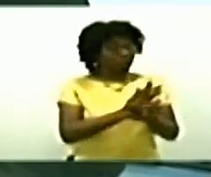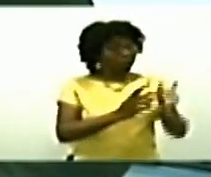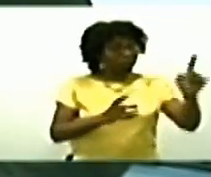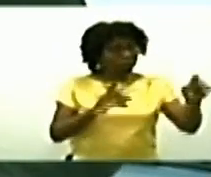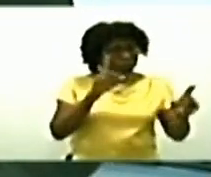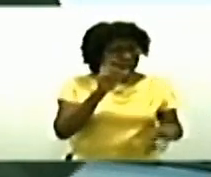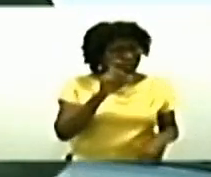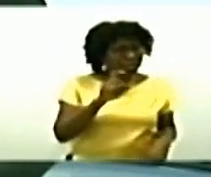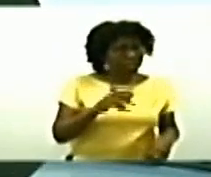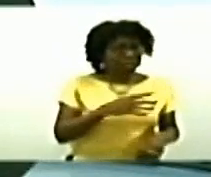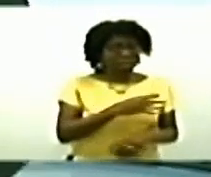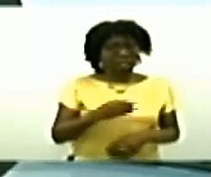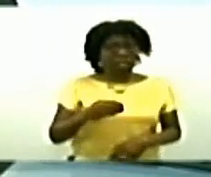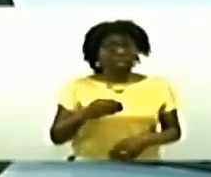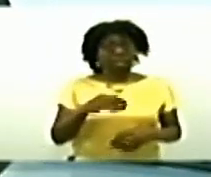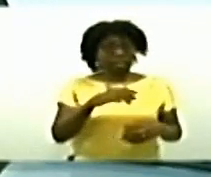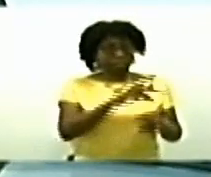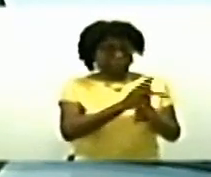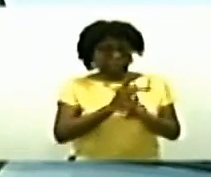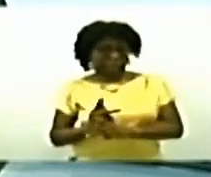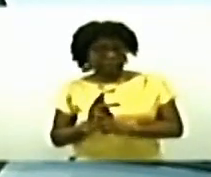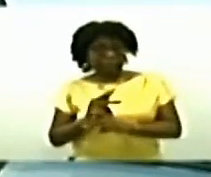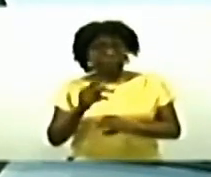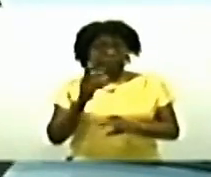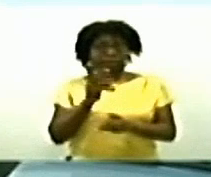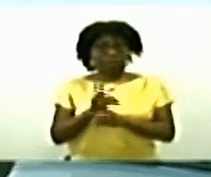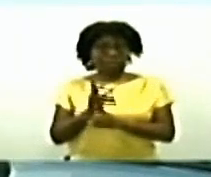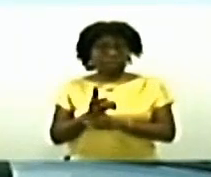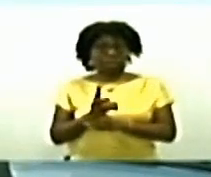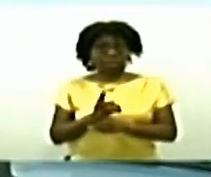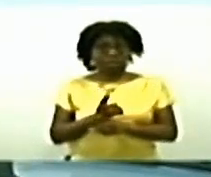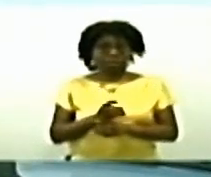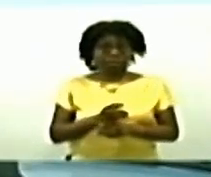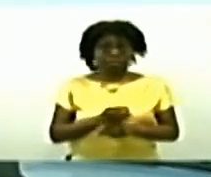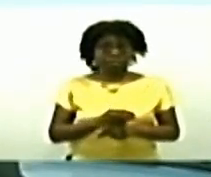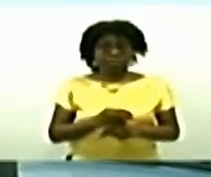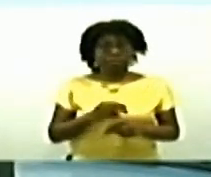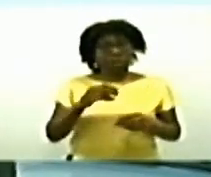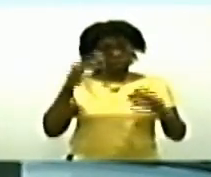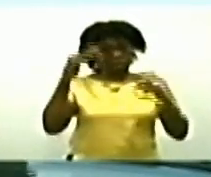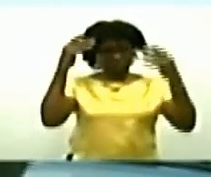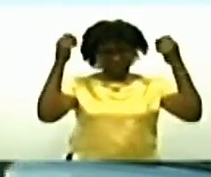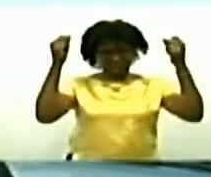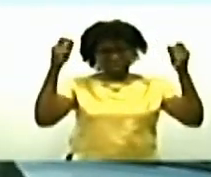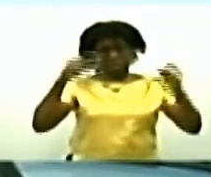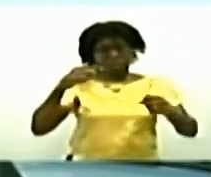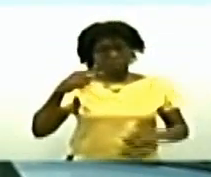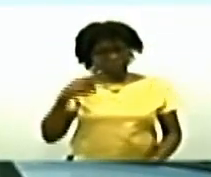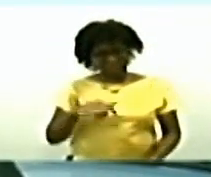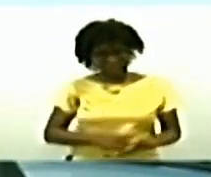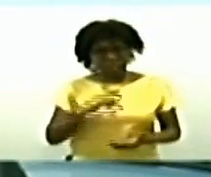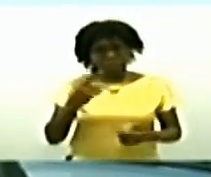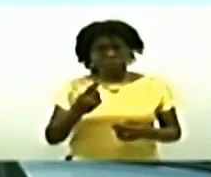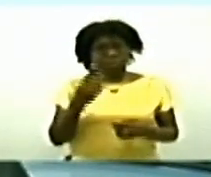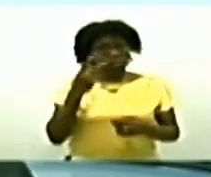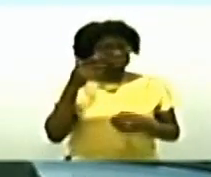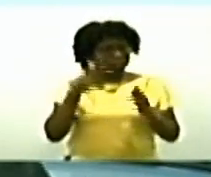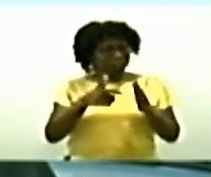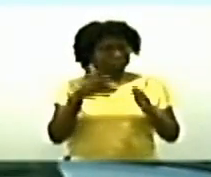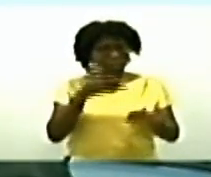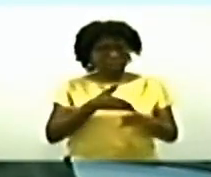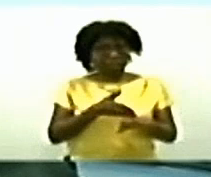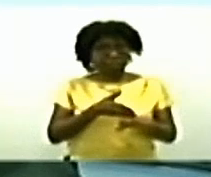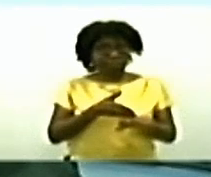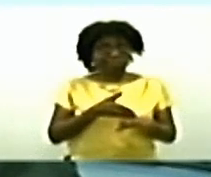and in some cases impound that vehicle. Mr. President, also looking at a little